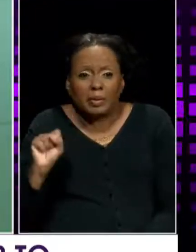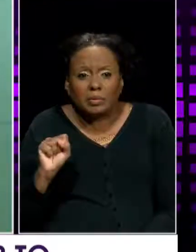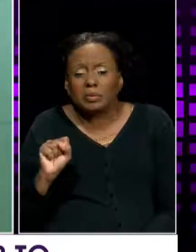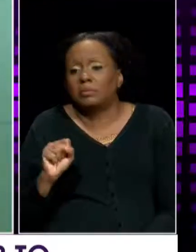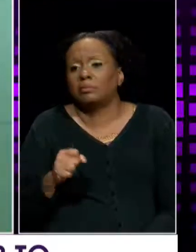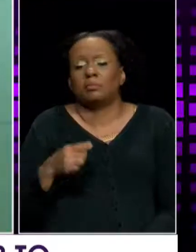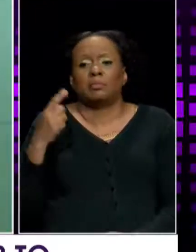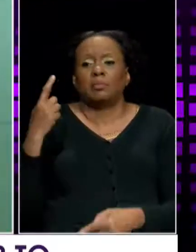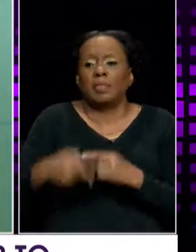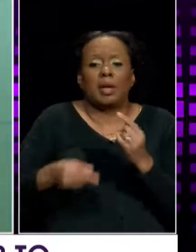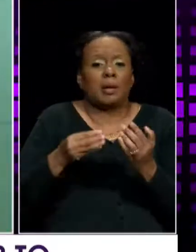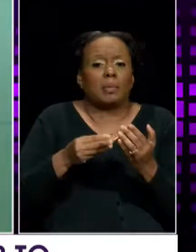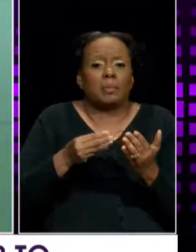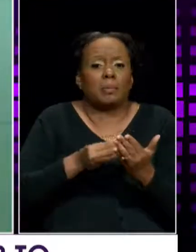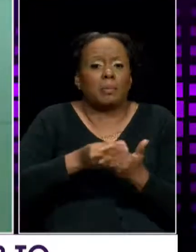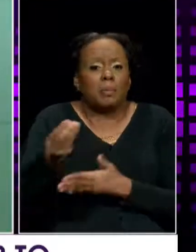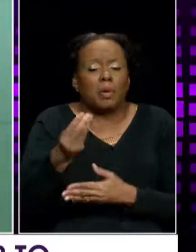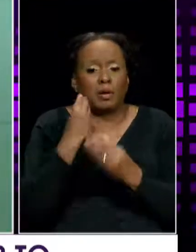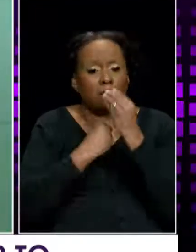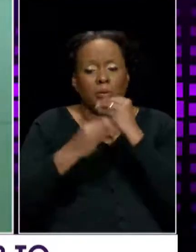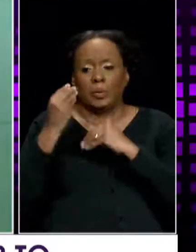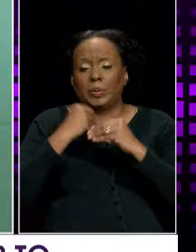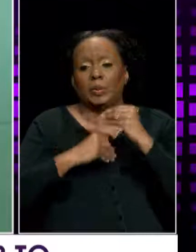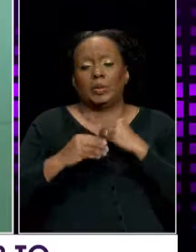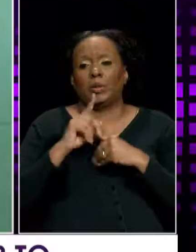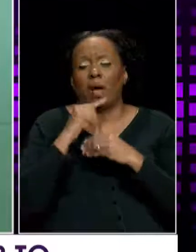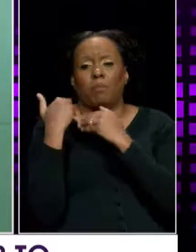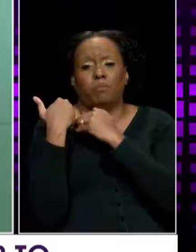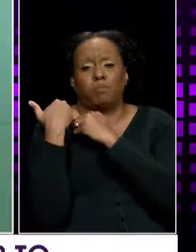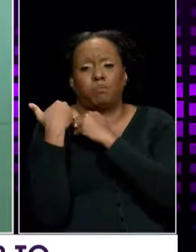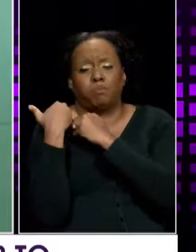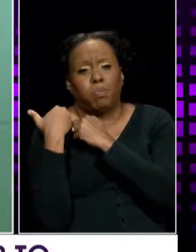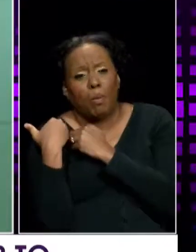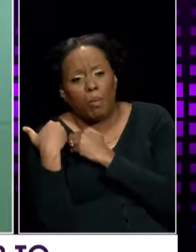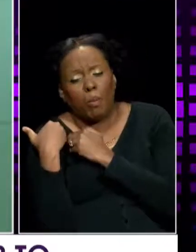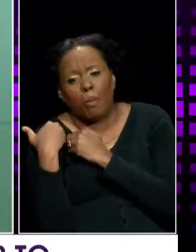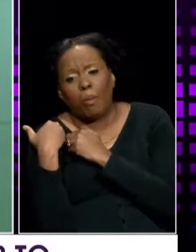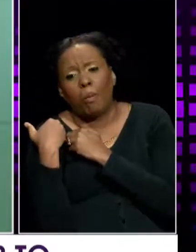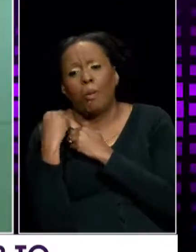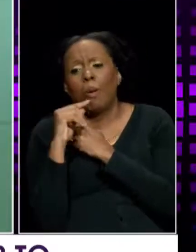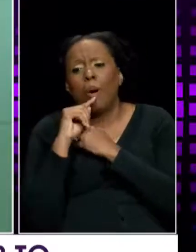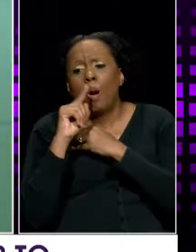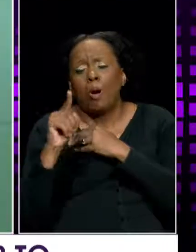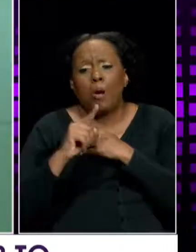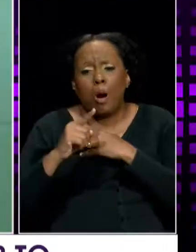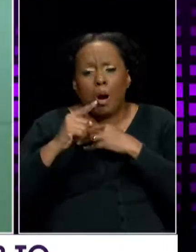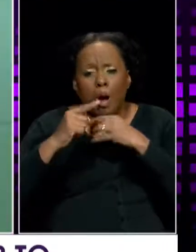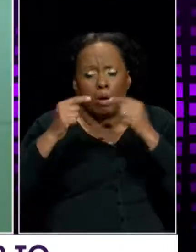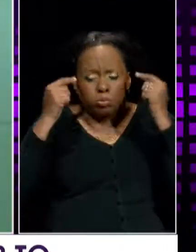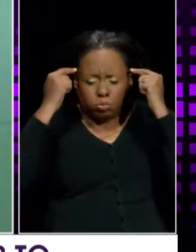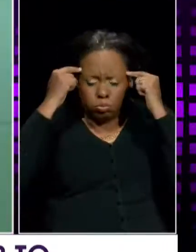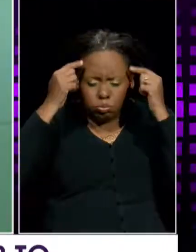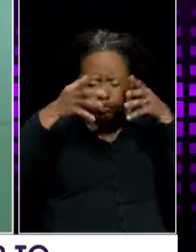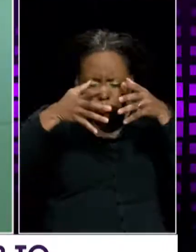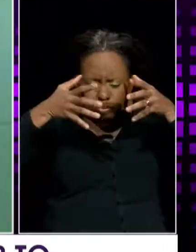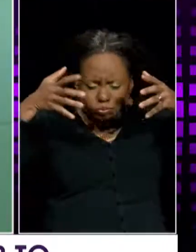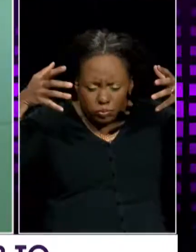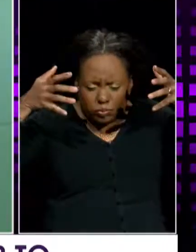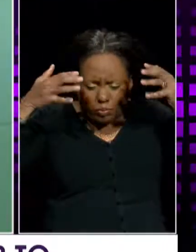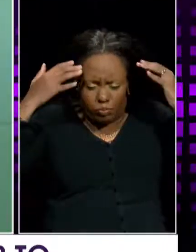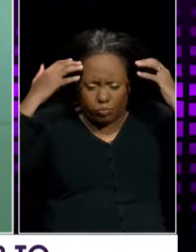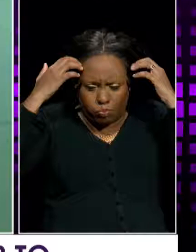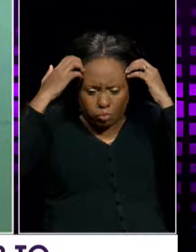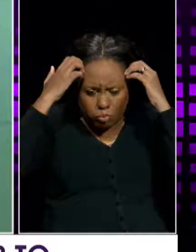afford groceries, it really sets a toll on you, and it can really push you off that edge. And they also said the